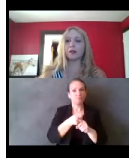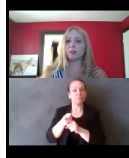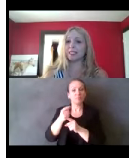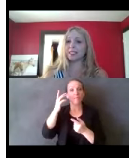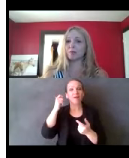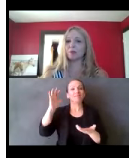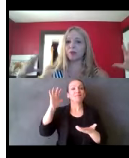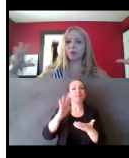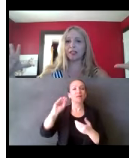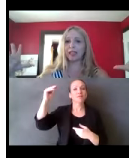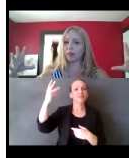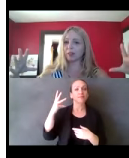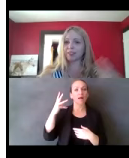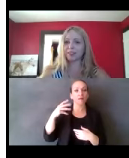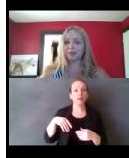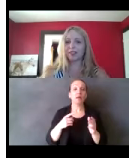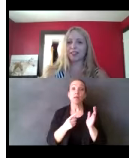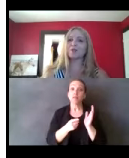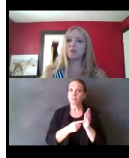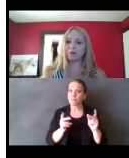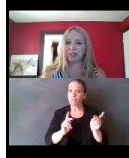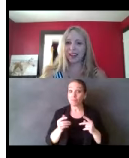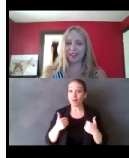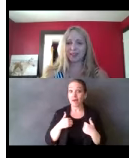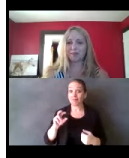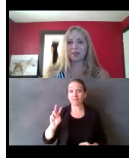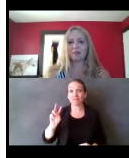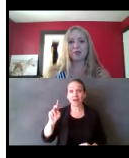much vitamin D. Some people do the light boxes if they tend to be prone